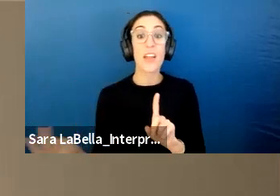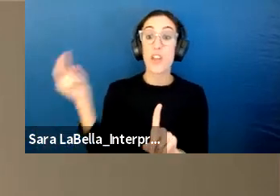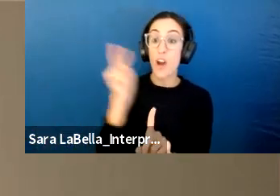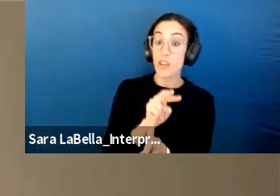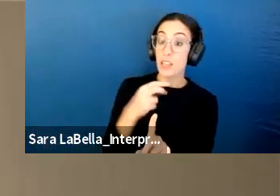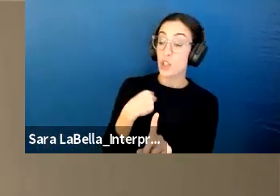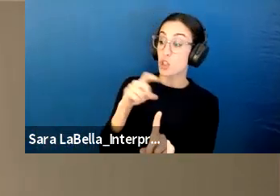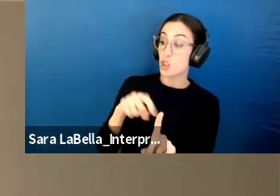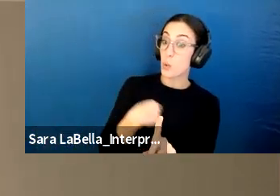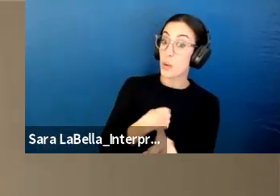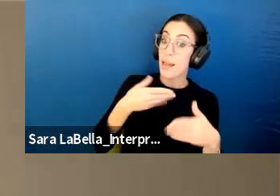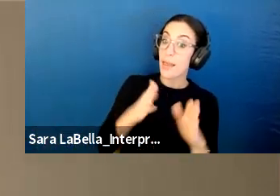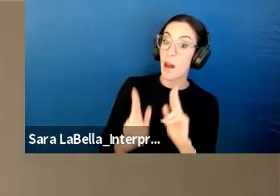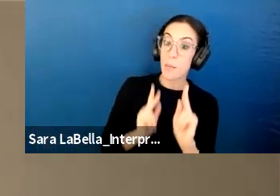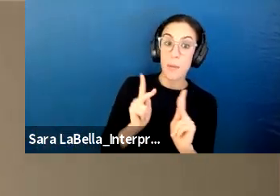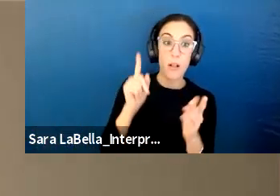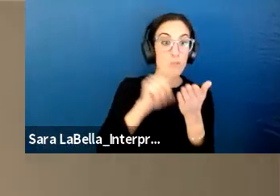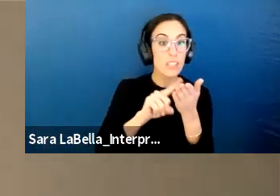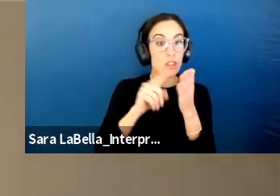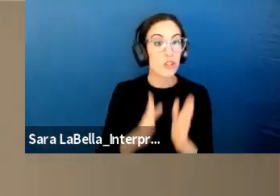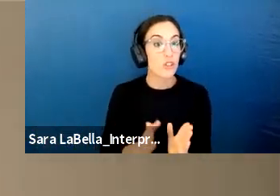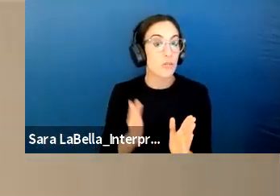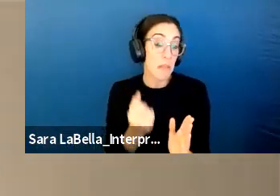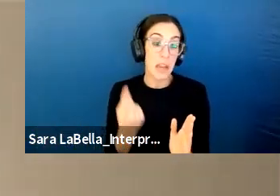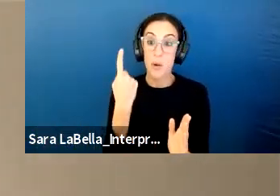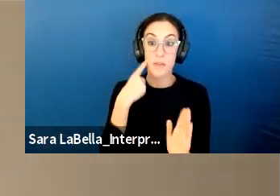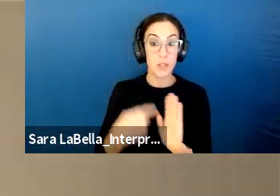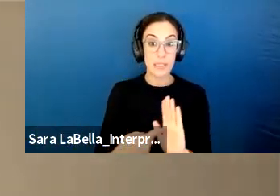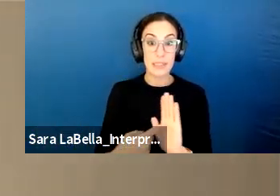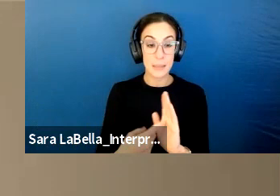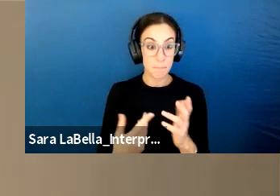we allow people, researchers, anyone, for instance, to get